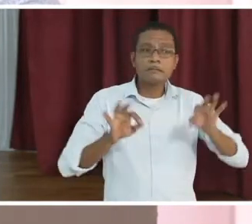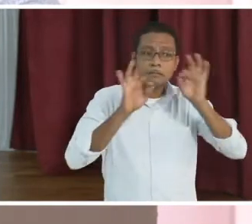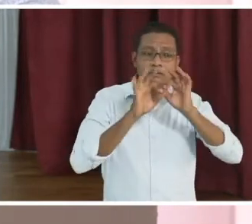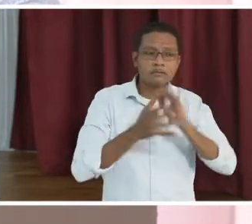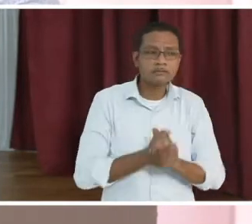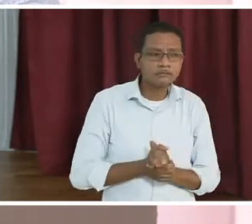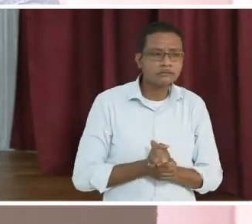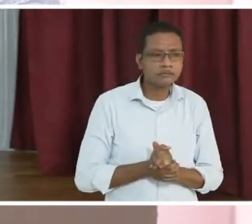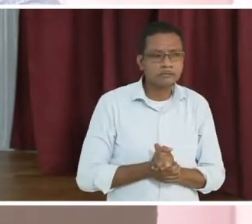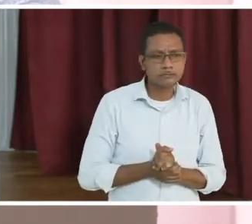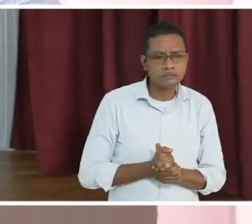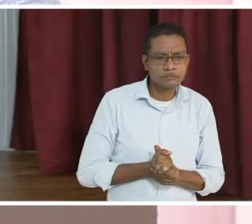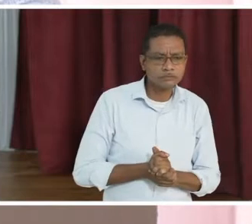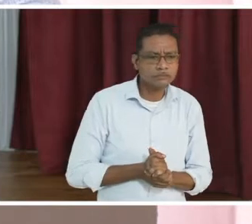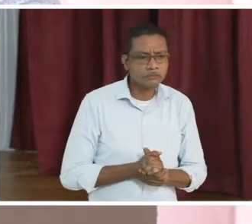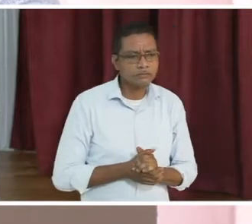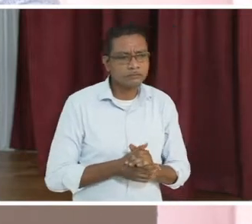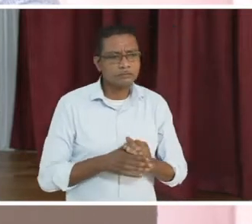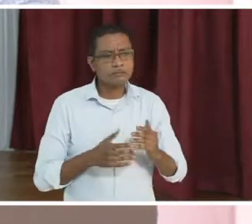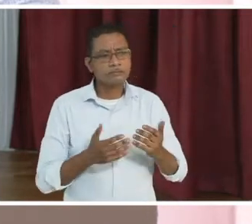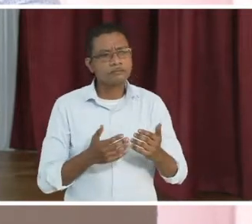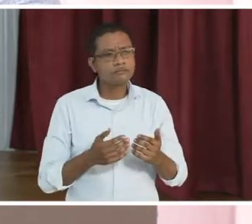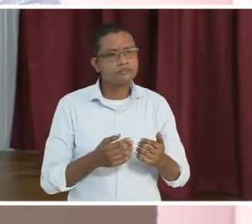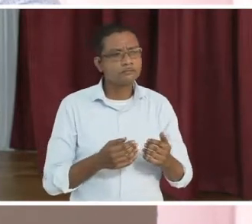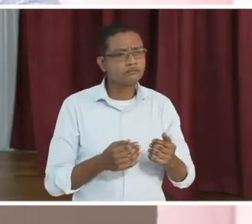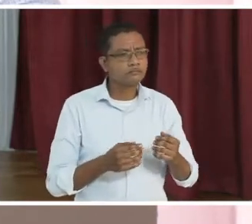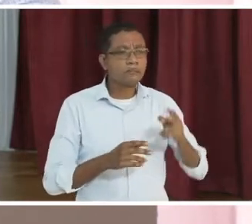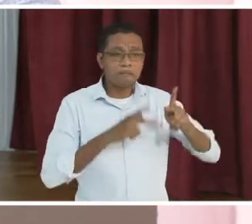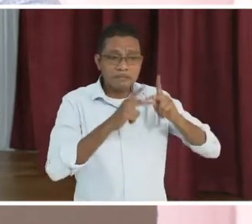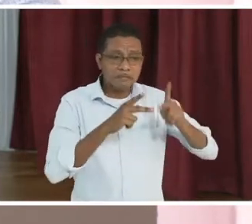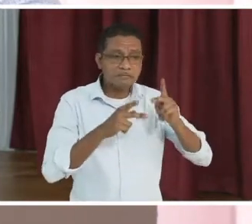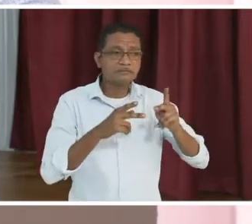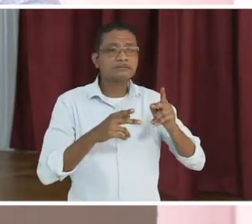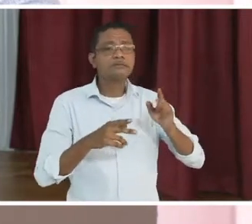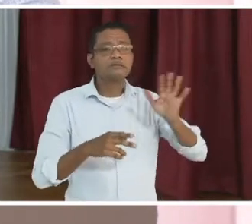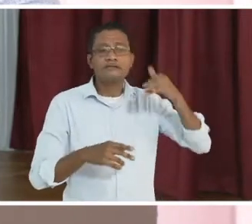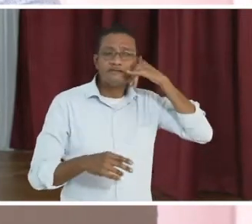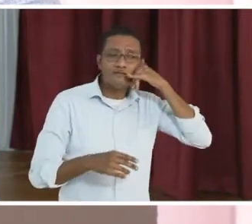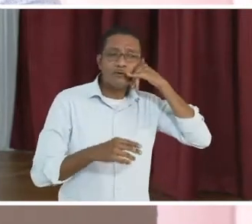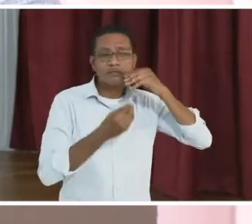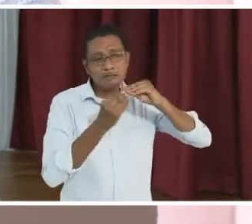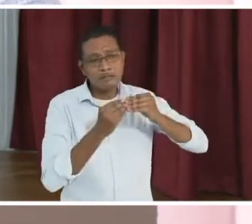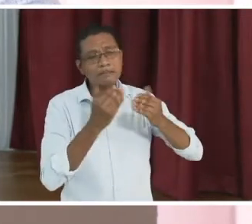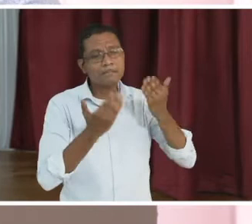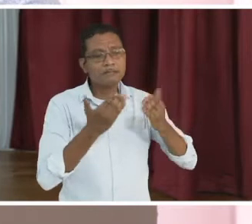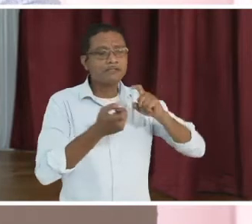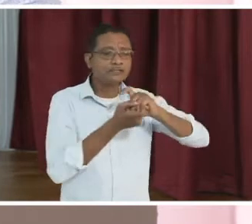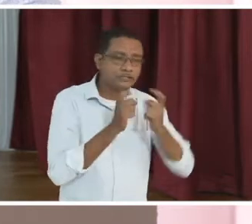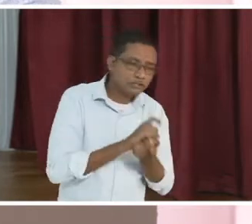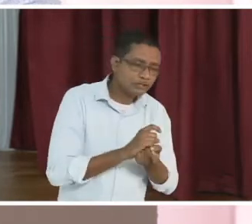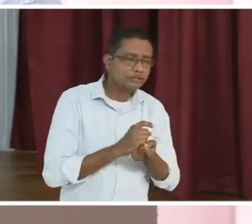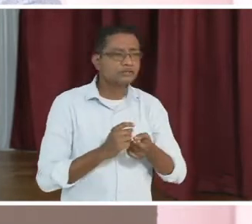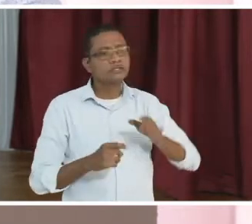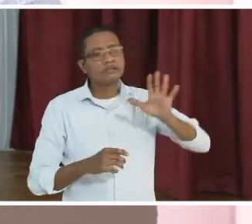changed financially. Persons may change, most important, their contact number, their emails, their jobs, their incomes